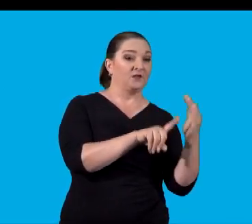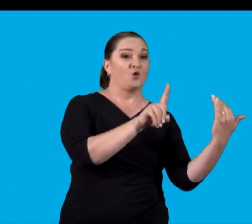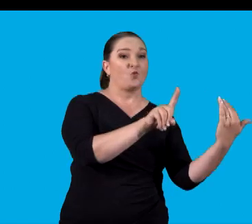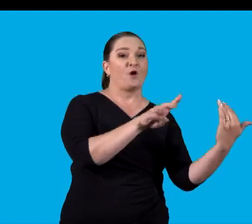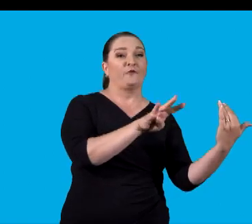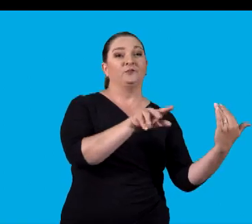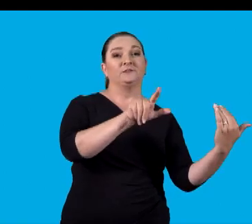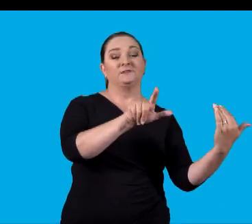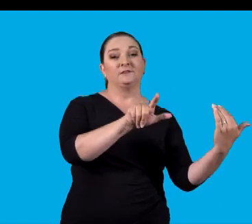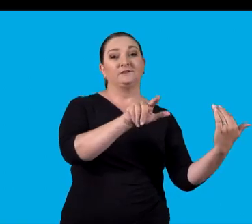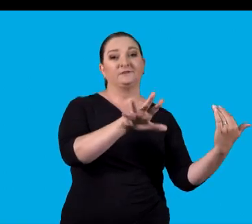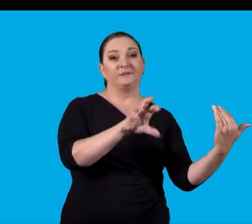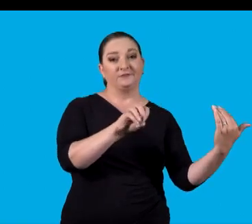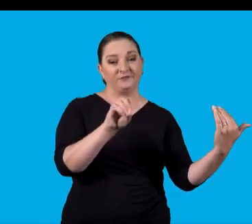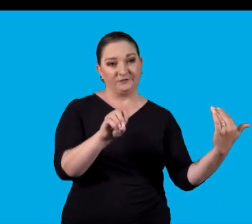say minus